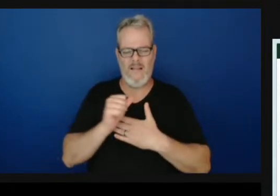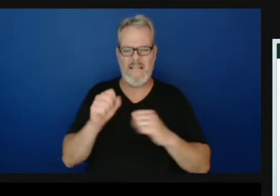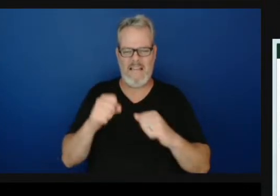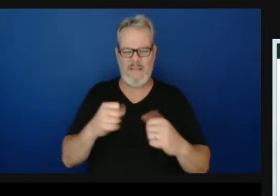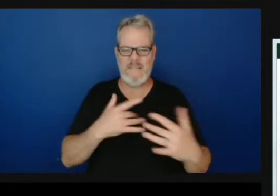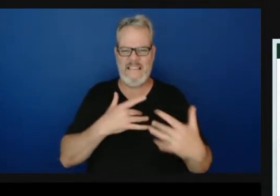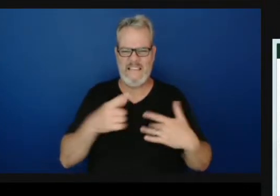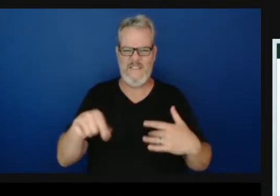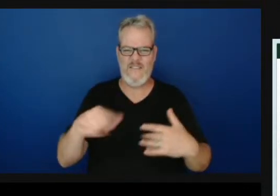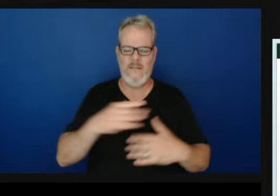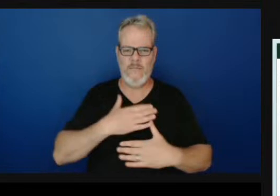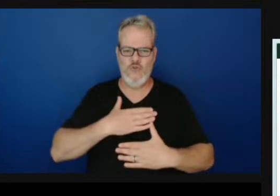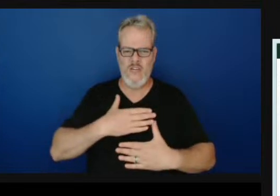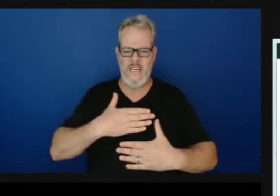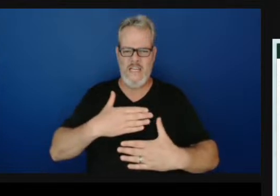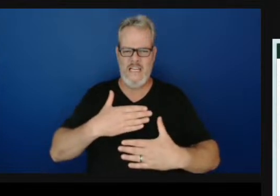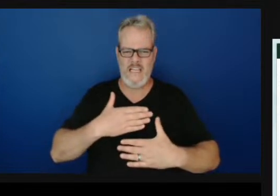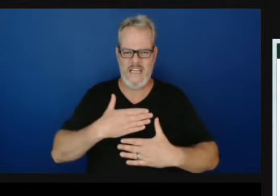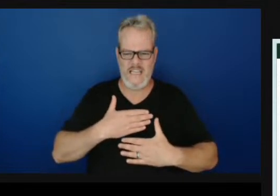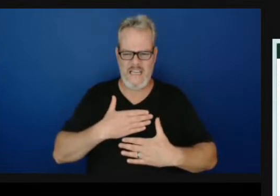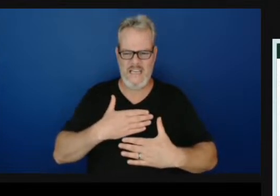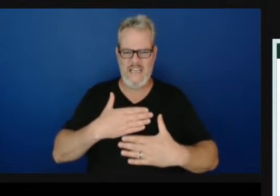you're close by, right? So